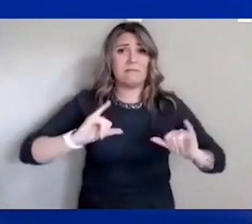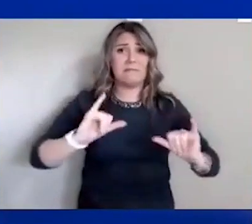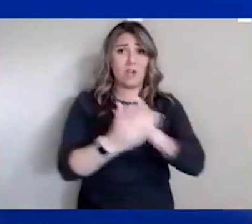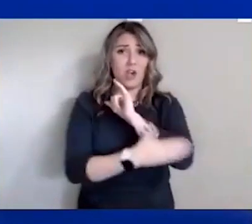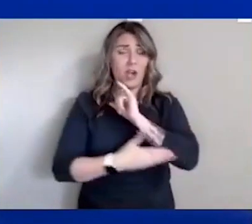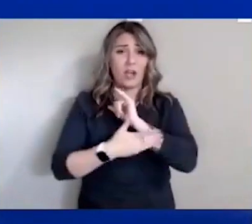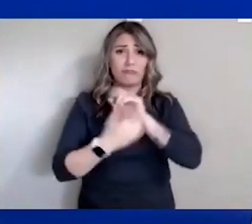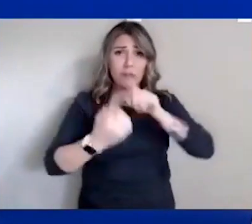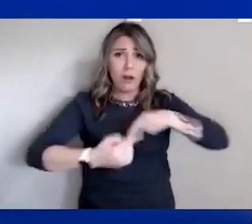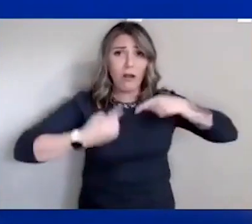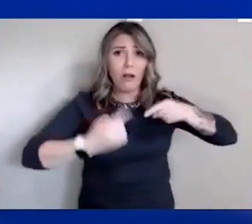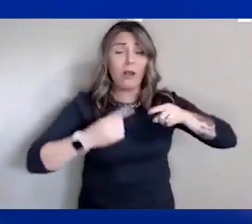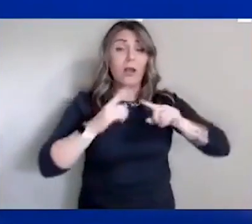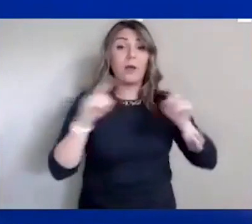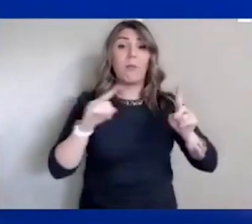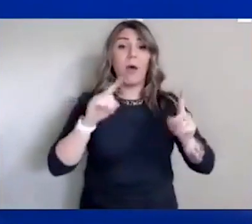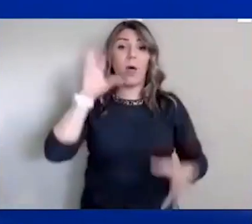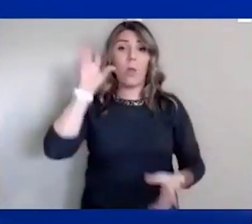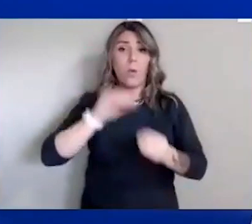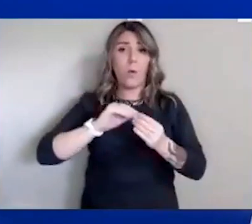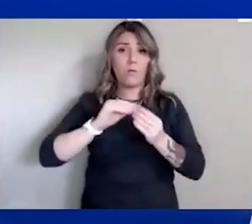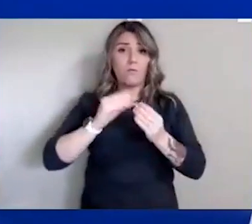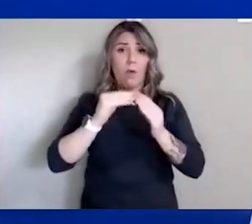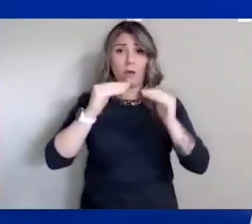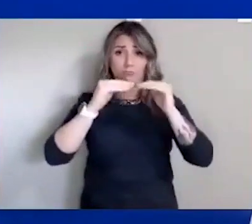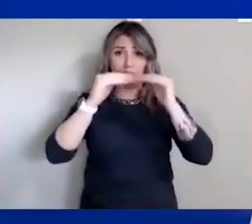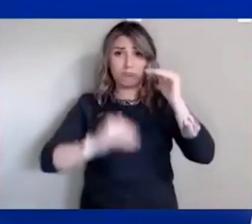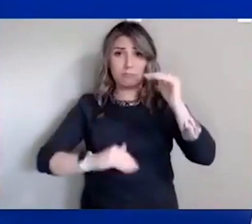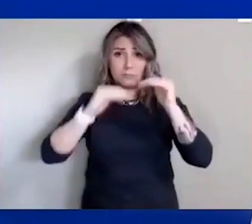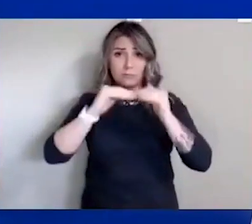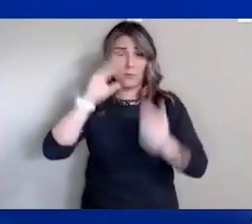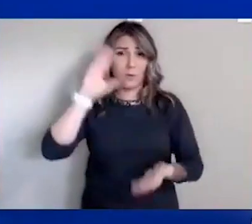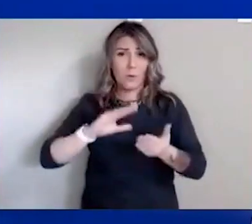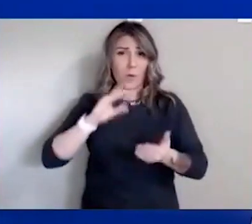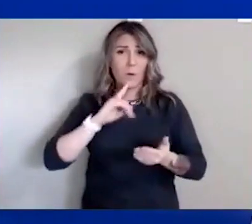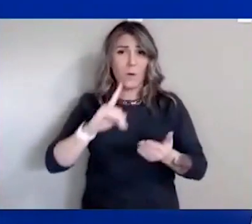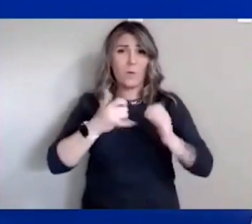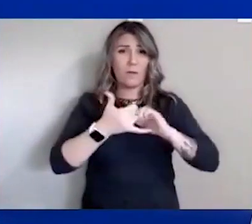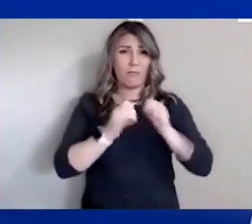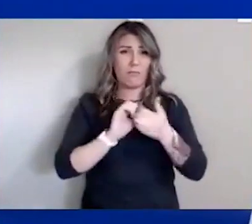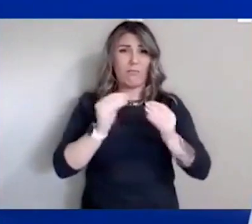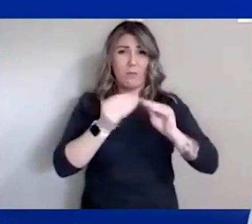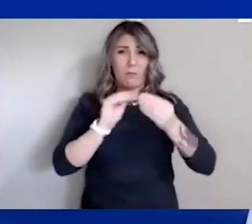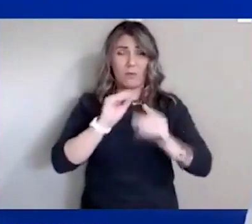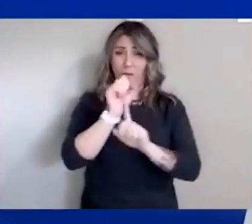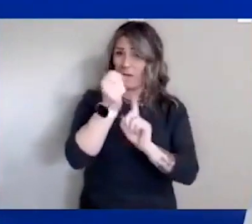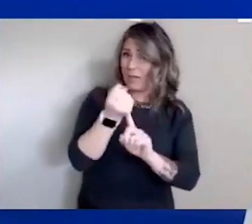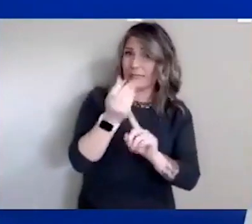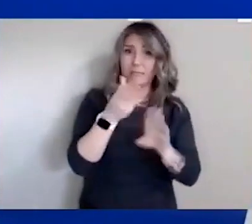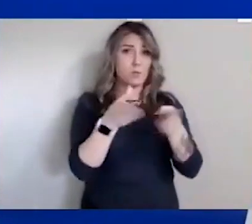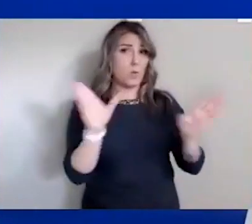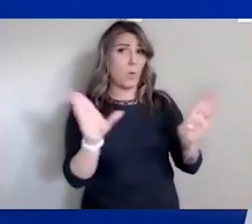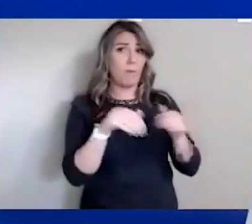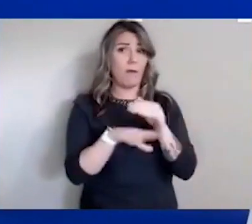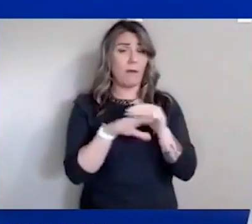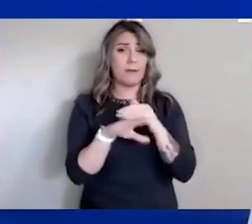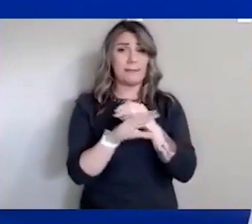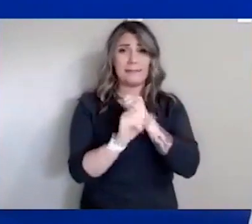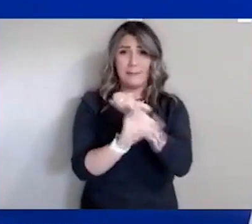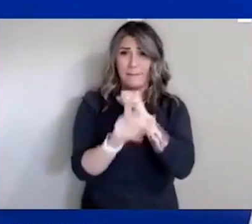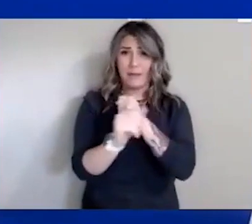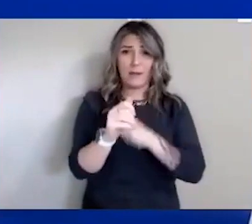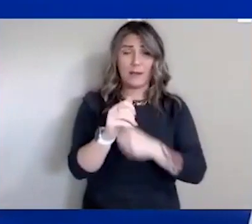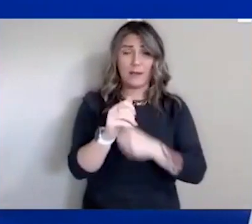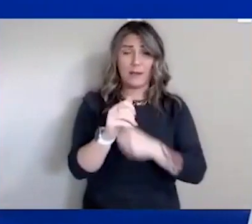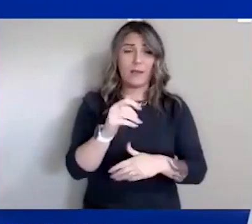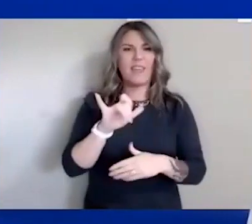overall drop in new cases, I looked at that this morning. Again, it is reported in the New York Times, open access media, part of that newspaper every day. And you can